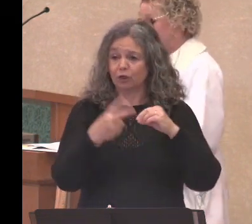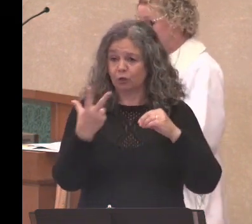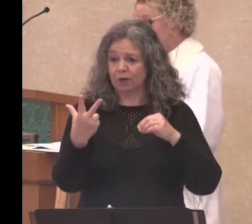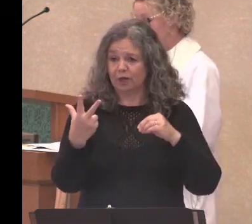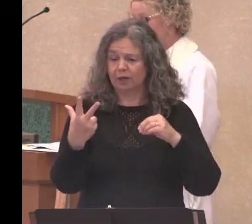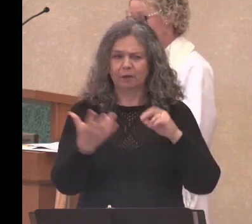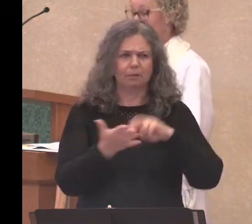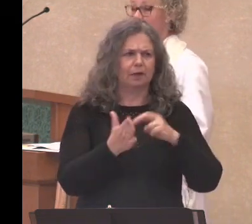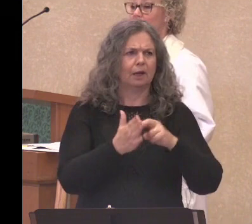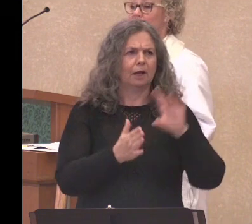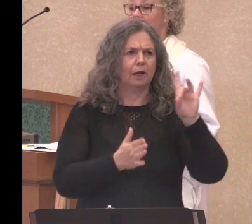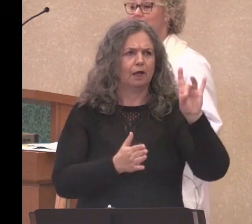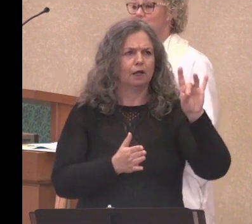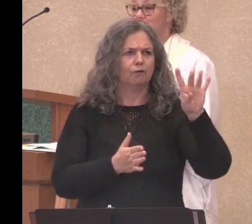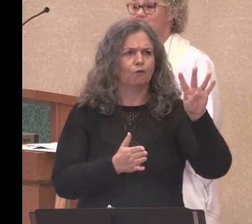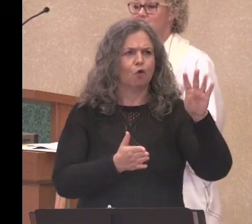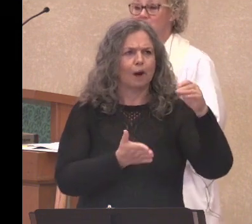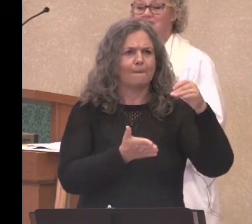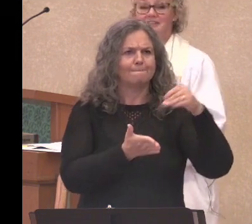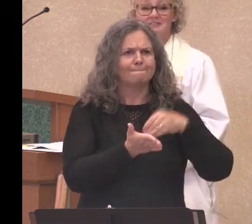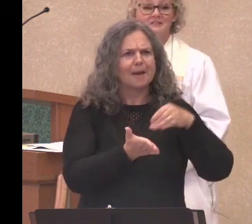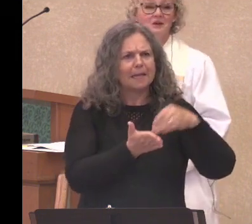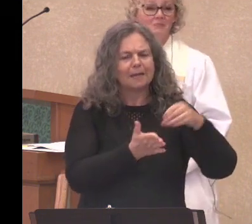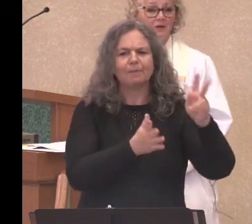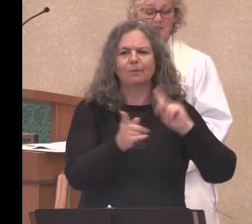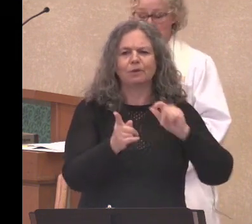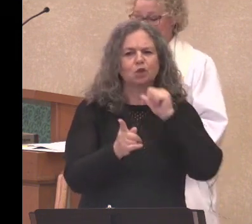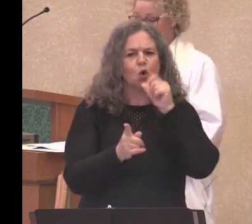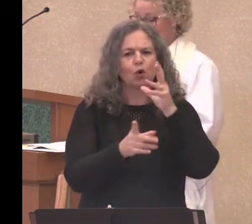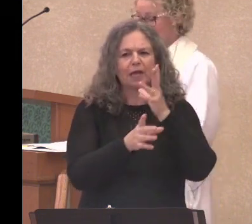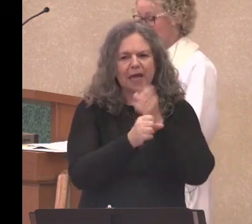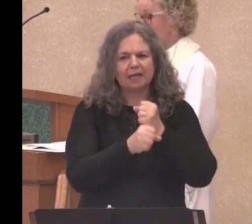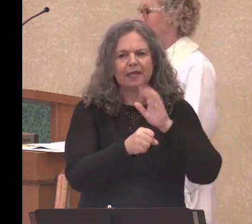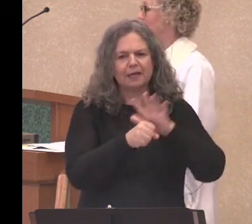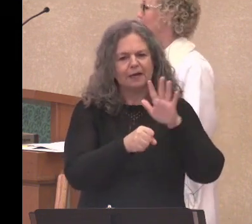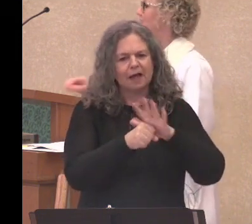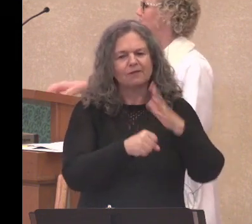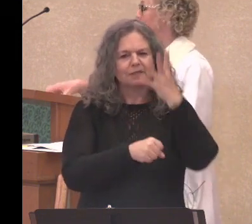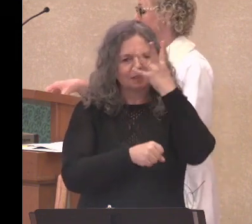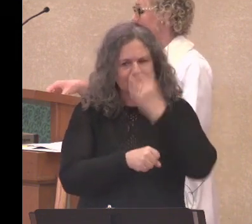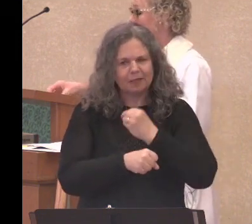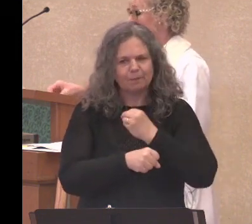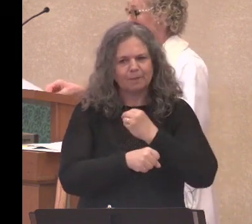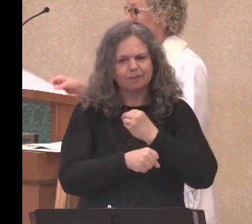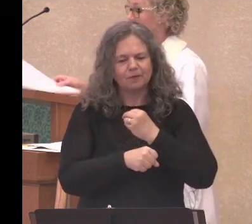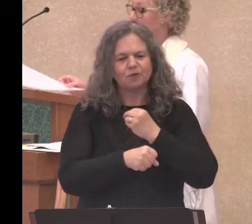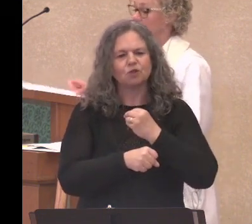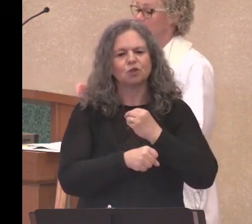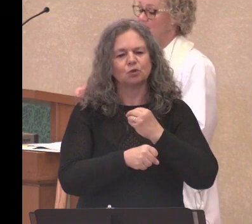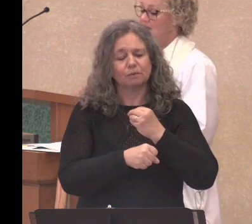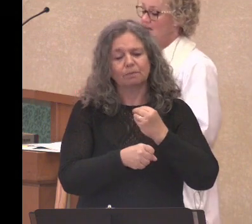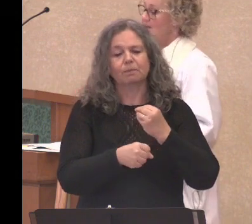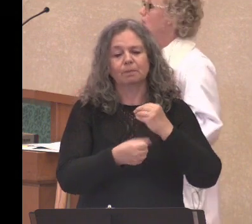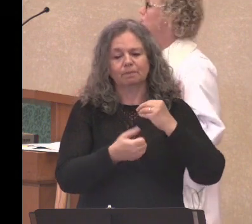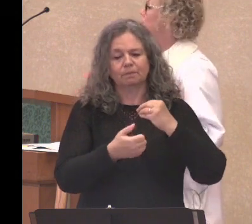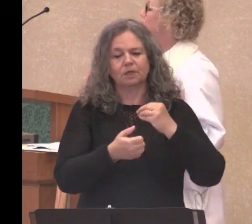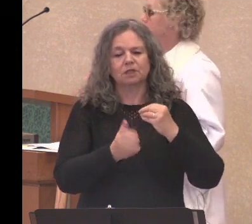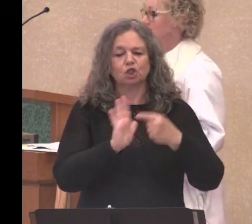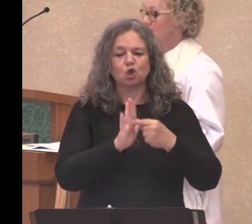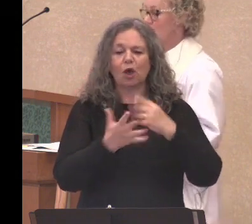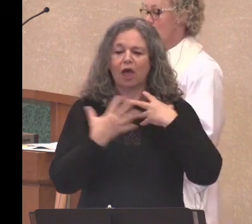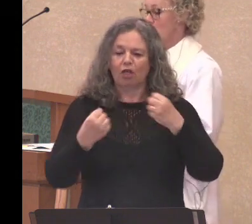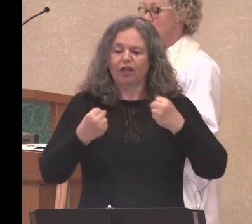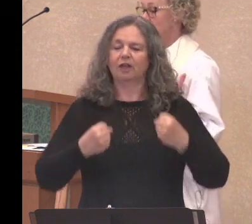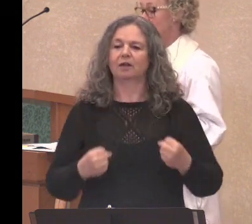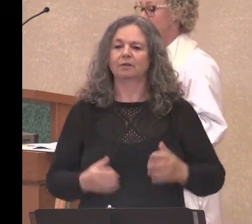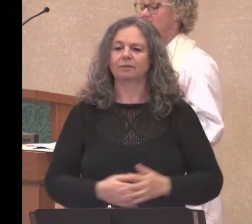million people, do not regularly get the amount of sleep that they need to be healthy. Now, certainly